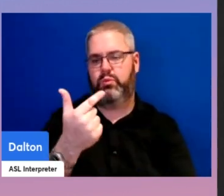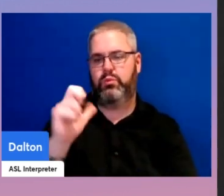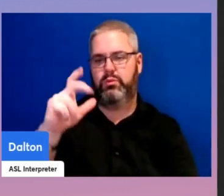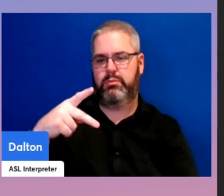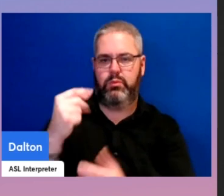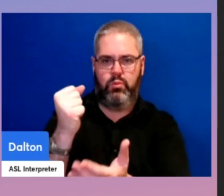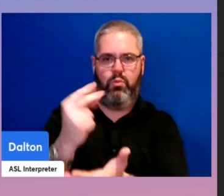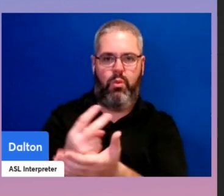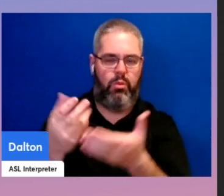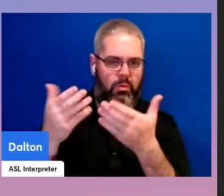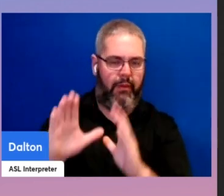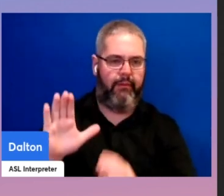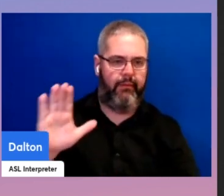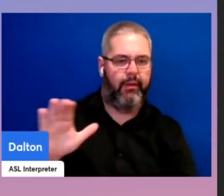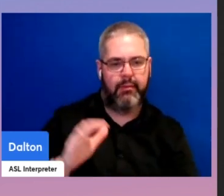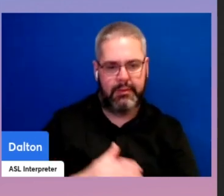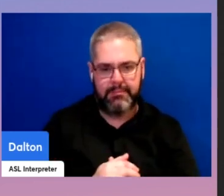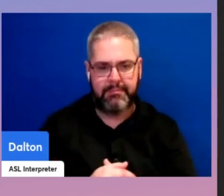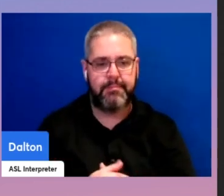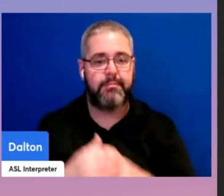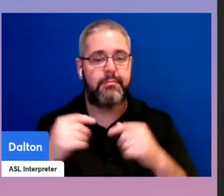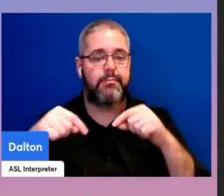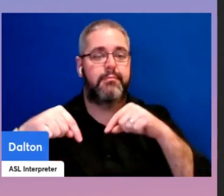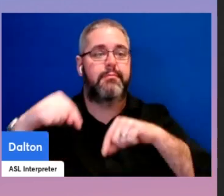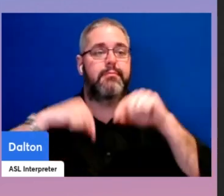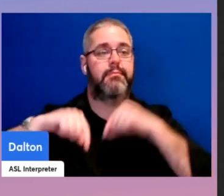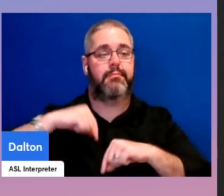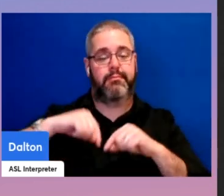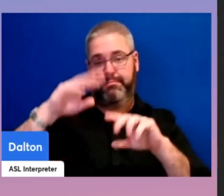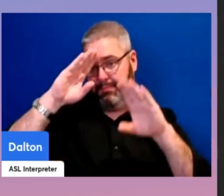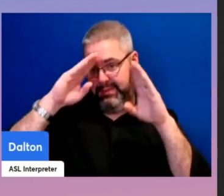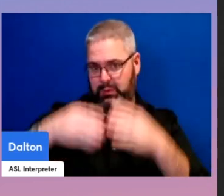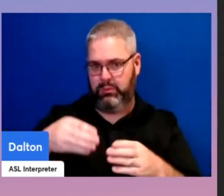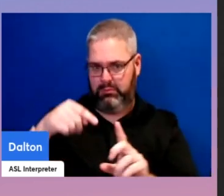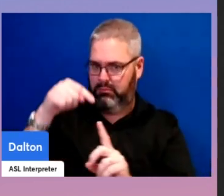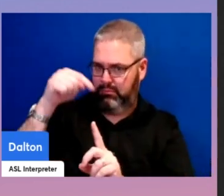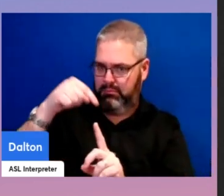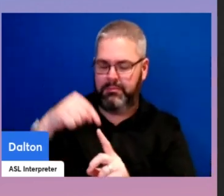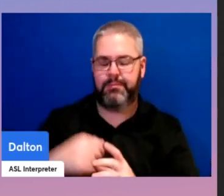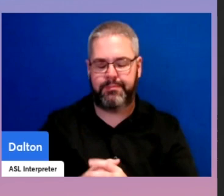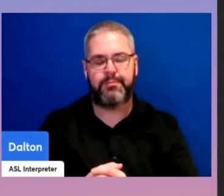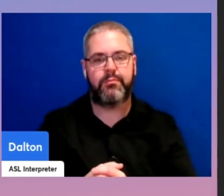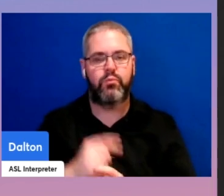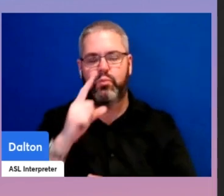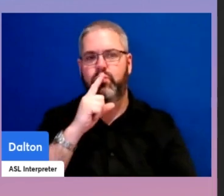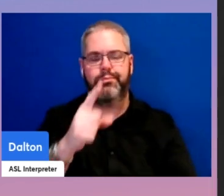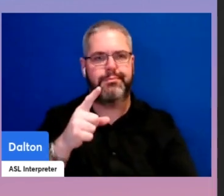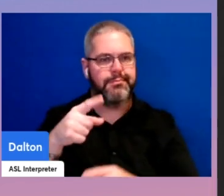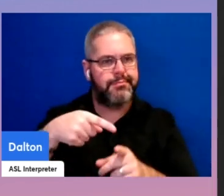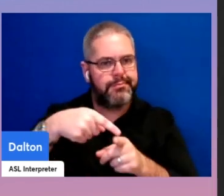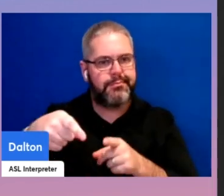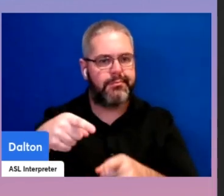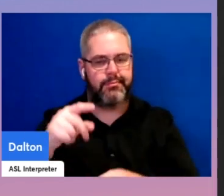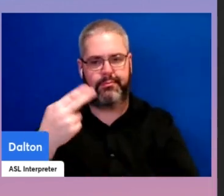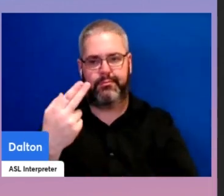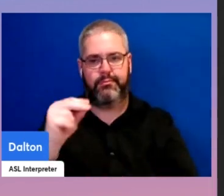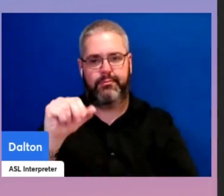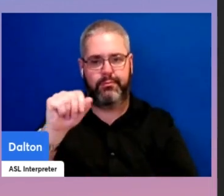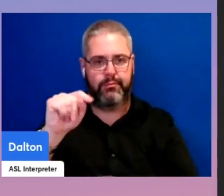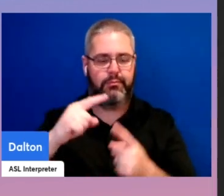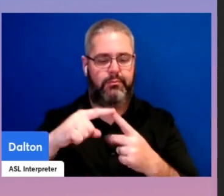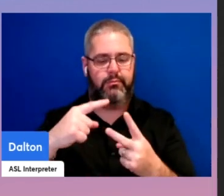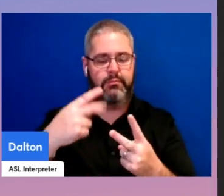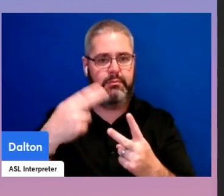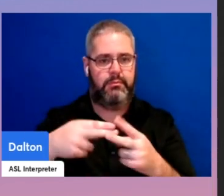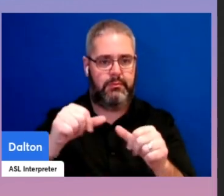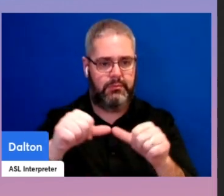But anyways, going kind of back, focusing on this, really the main thing is that we're allowing our host, a namespace, role ID, and